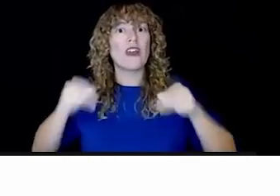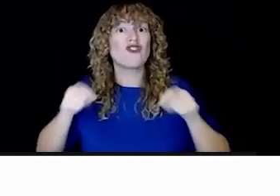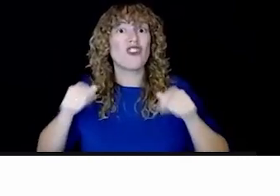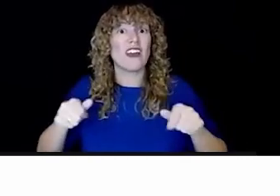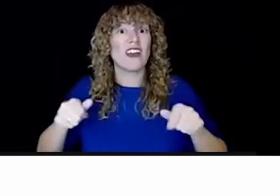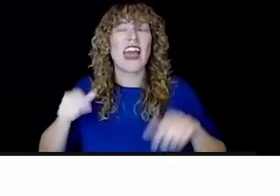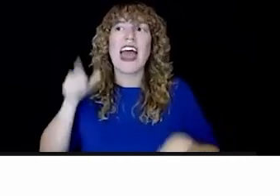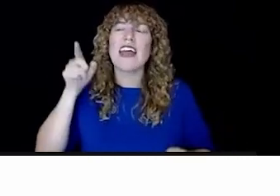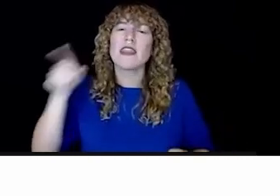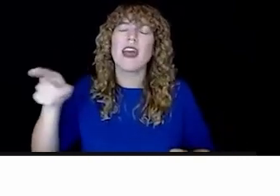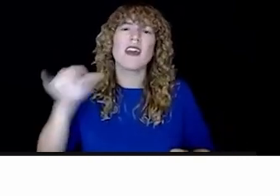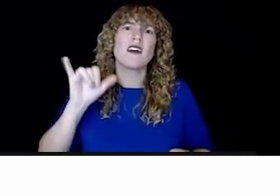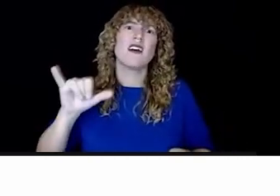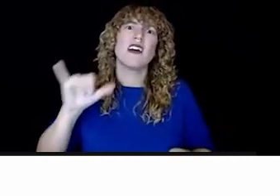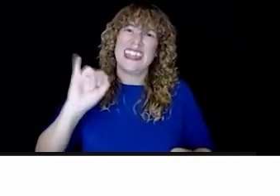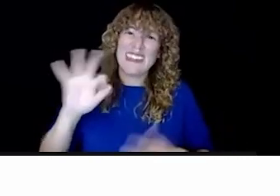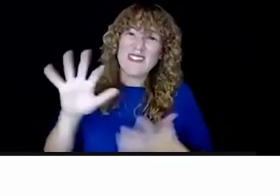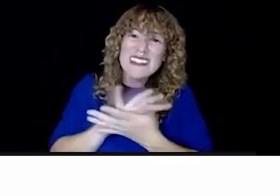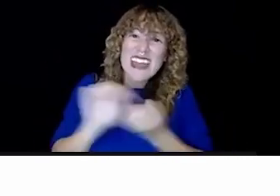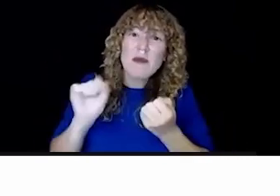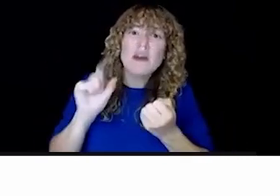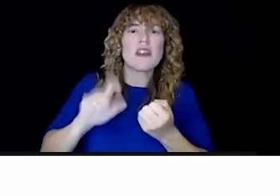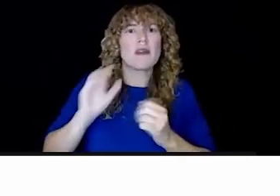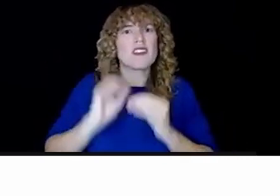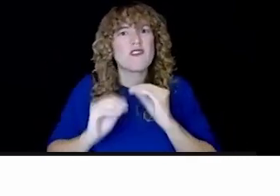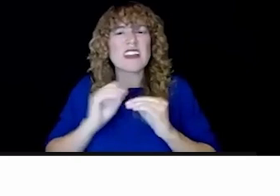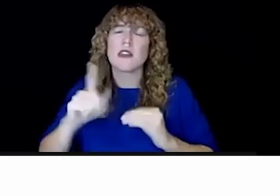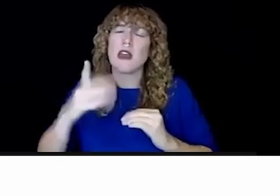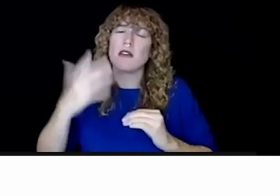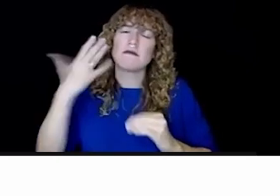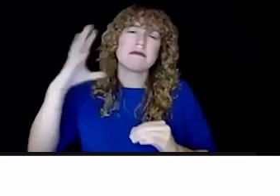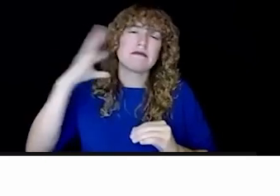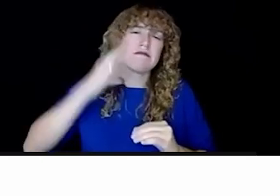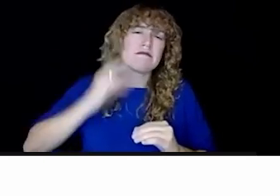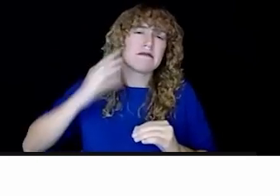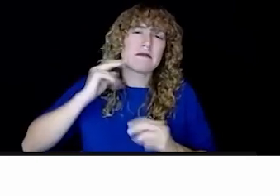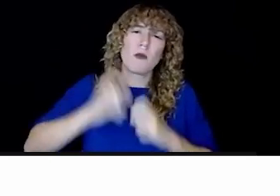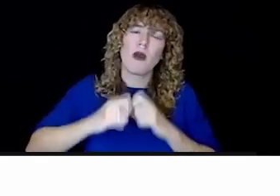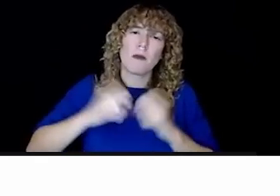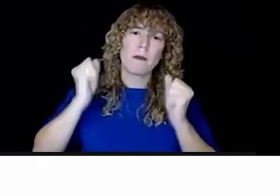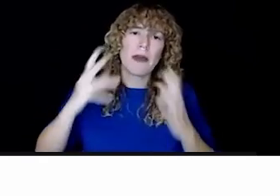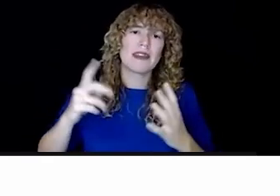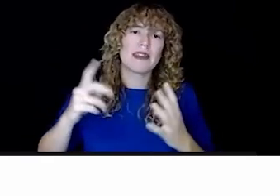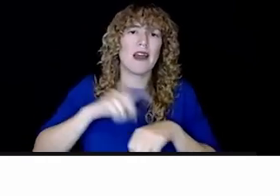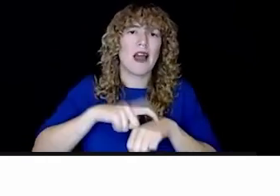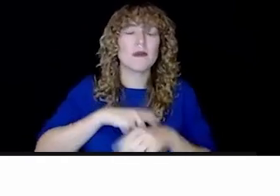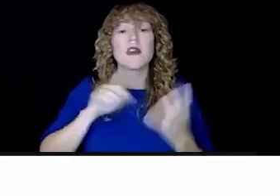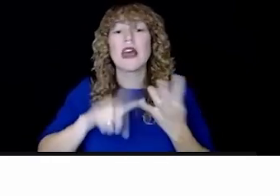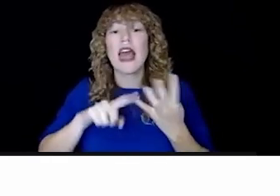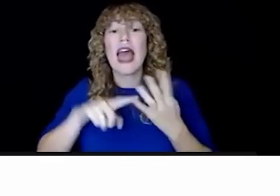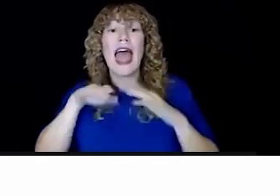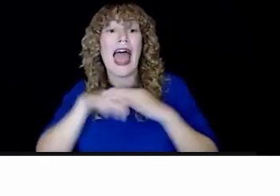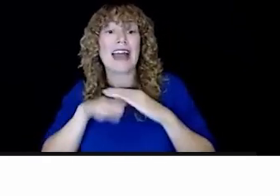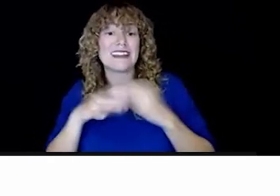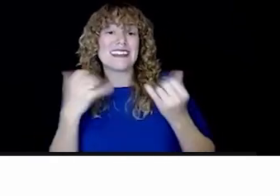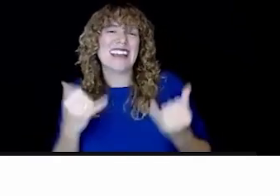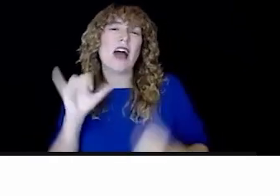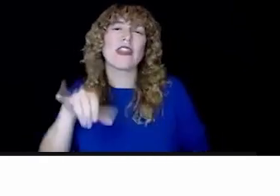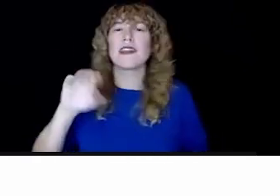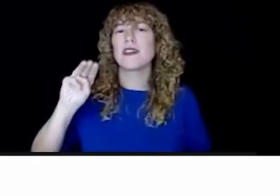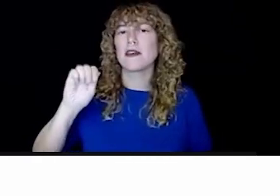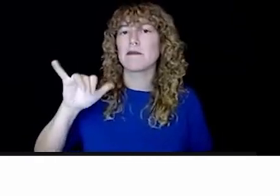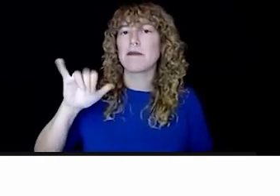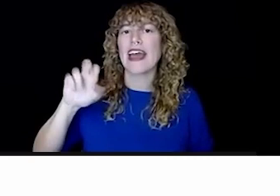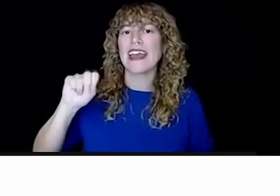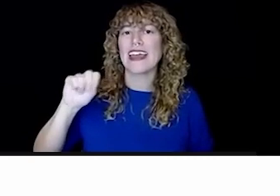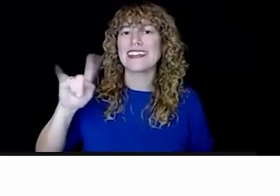really well. And Access Now is Maya and Ziv's company, and we'll be their partner on this project as well. Next